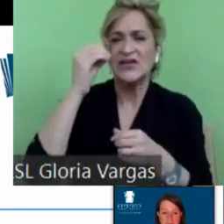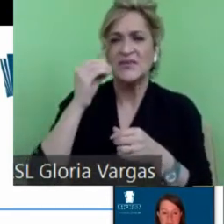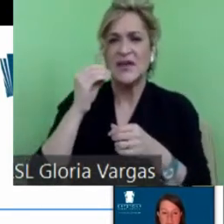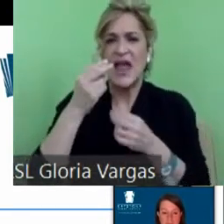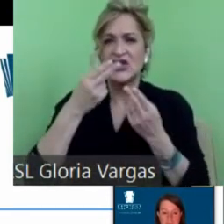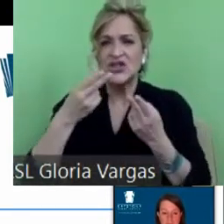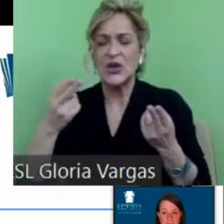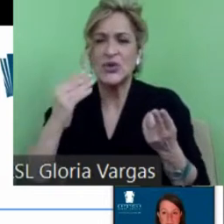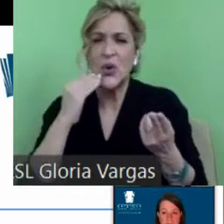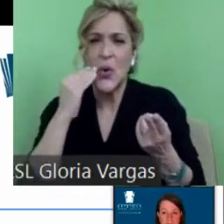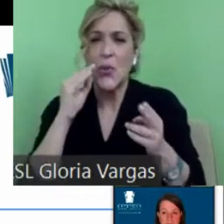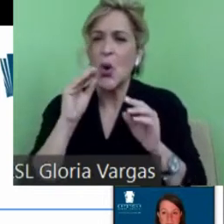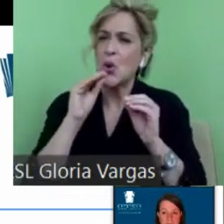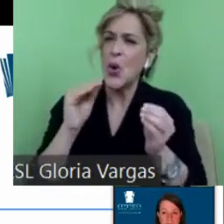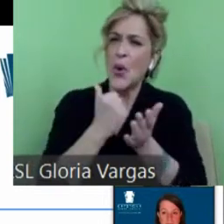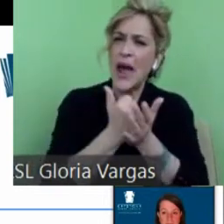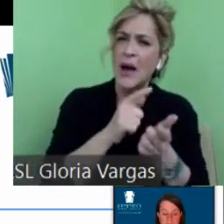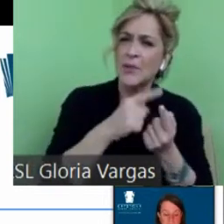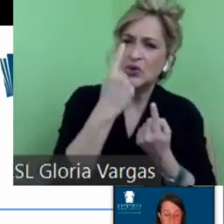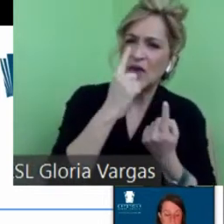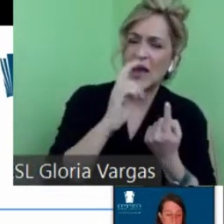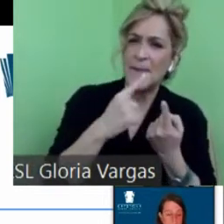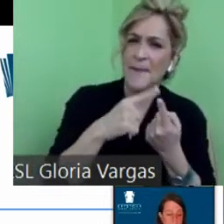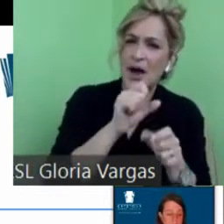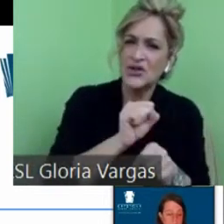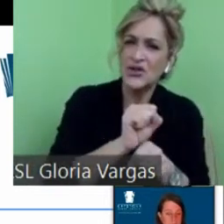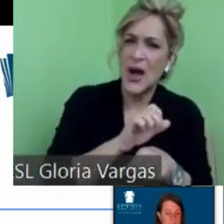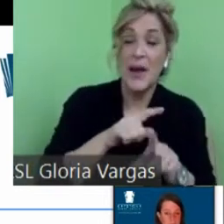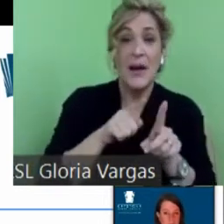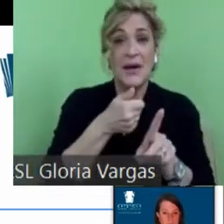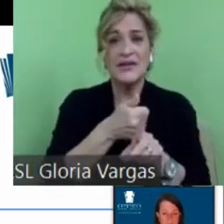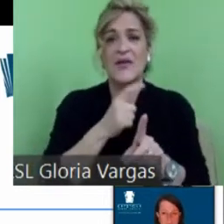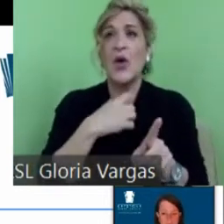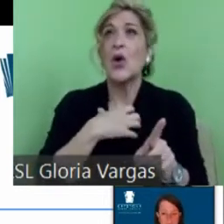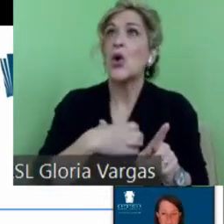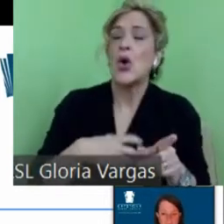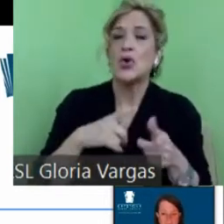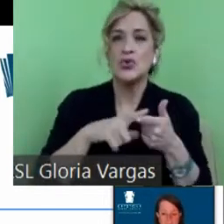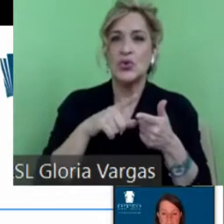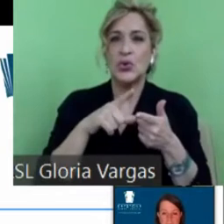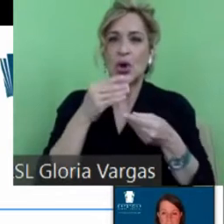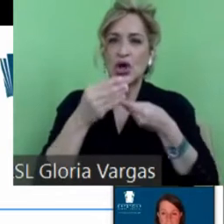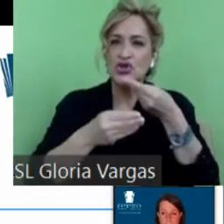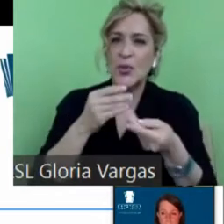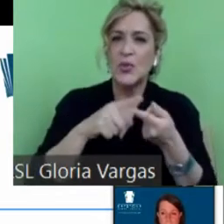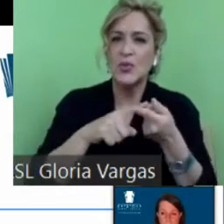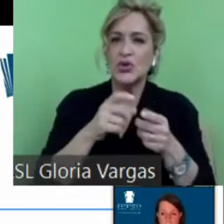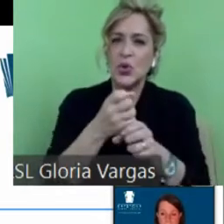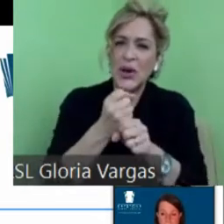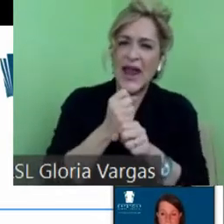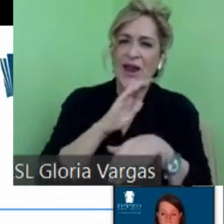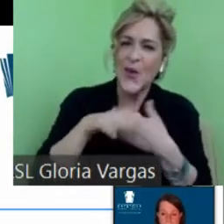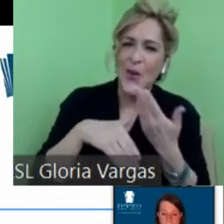helped her think about a job or a career, and yet she yearns to not only contribute, but to gain all that comes